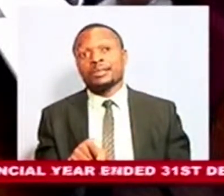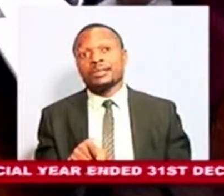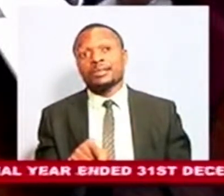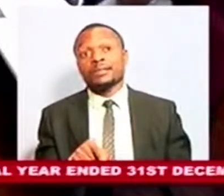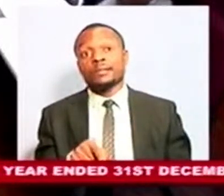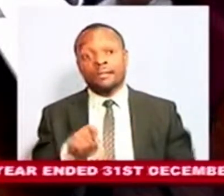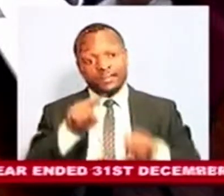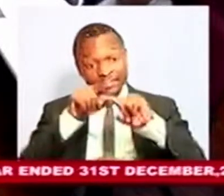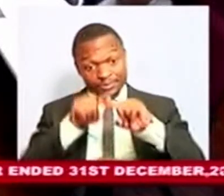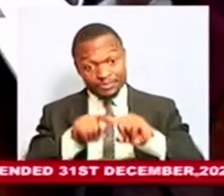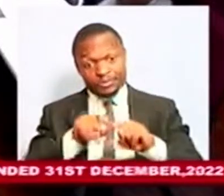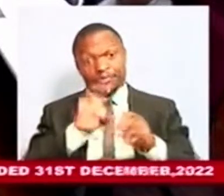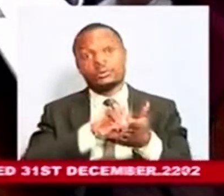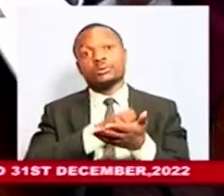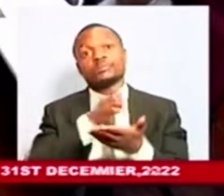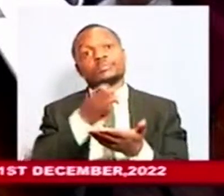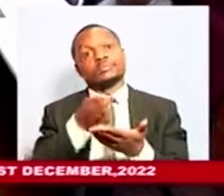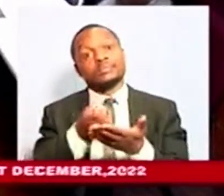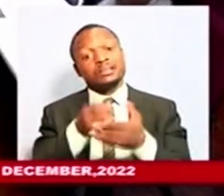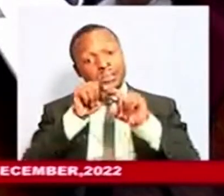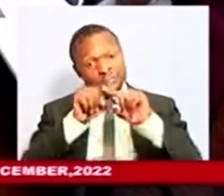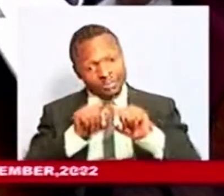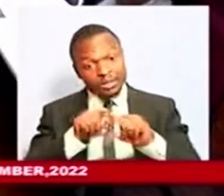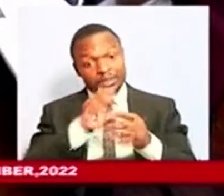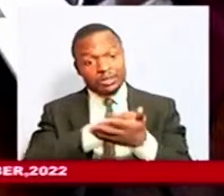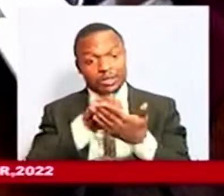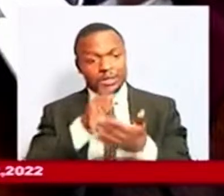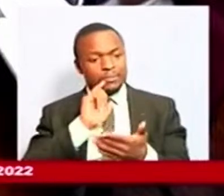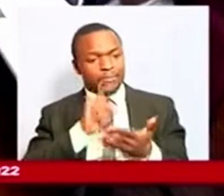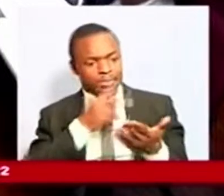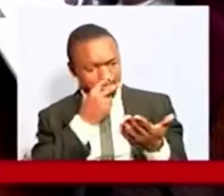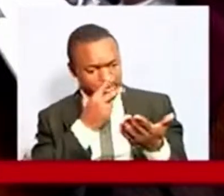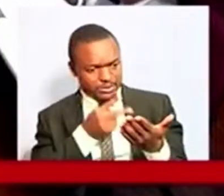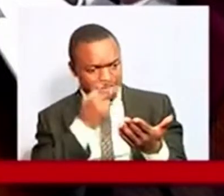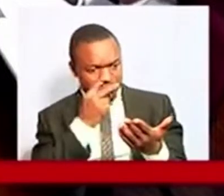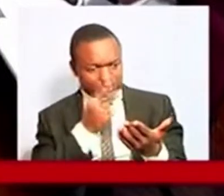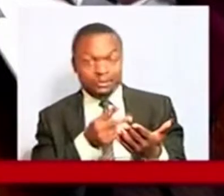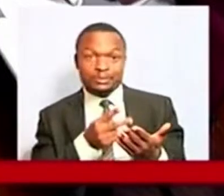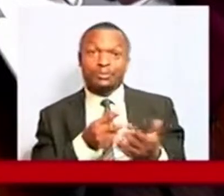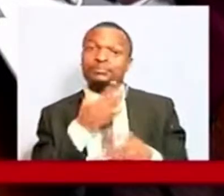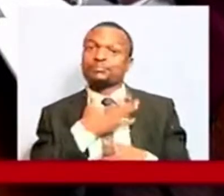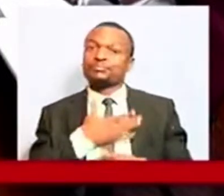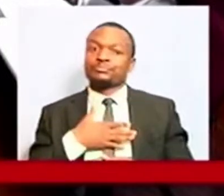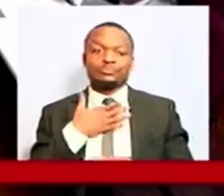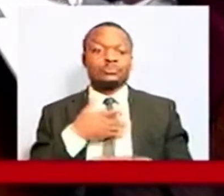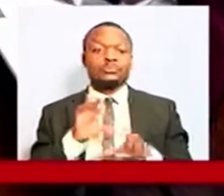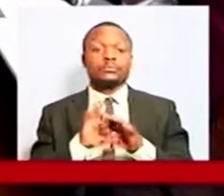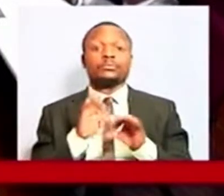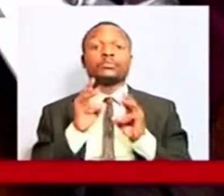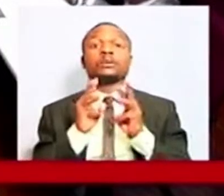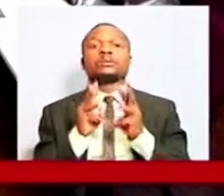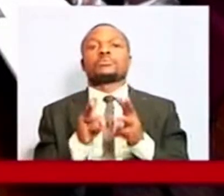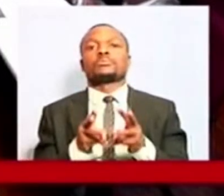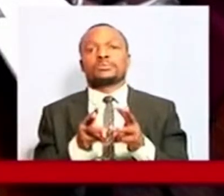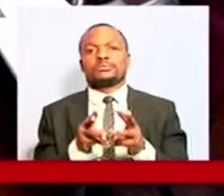evidence-based. It's evidence-based. We need to see them. So please find a way of.